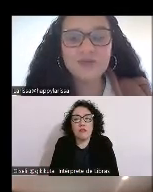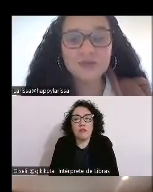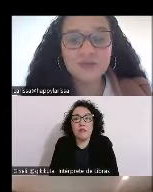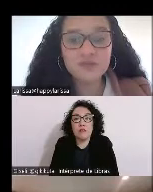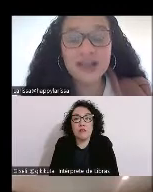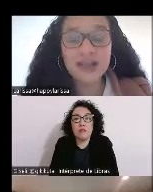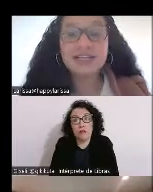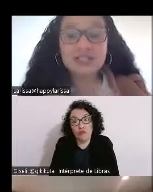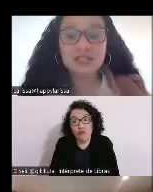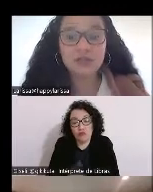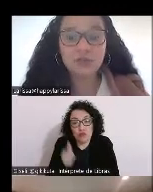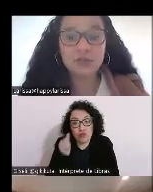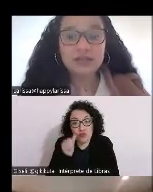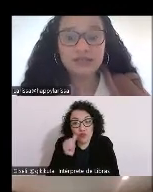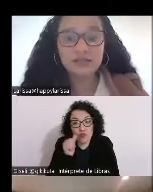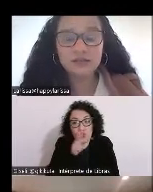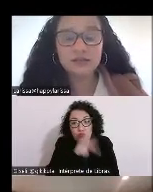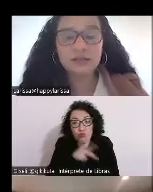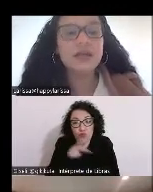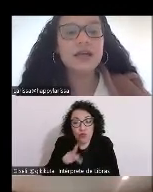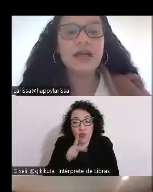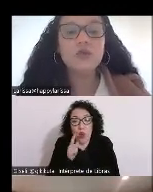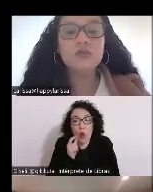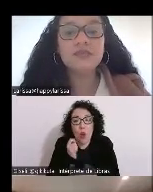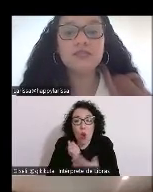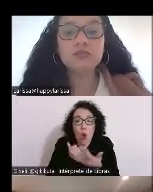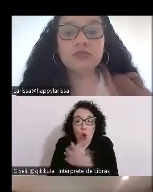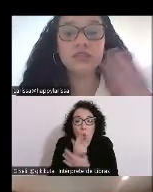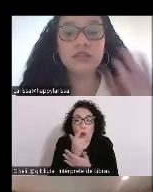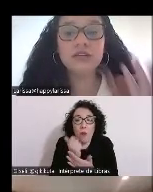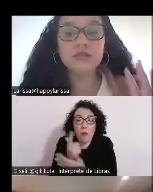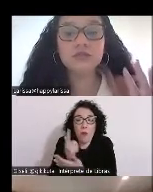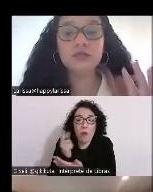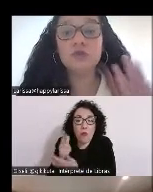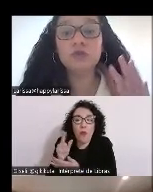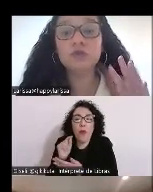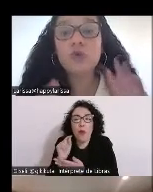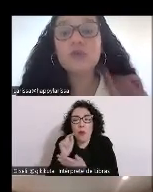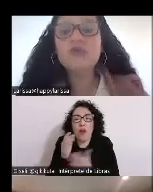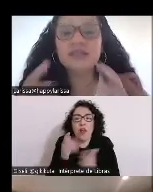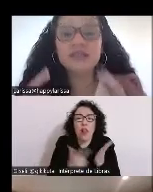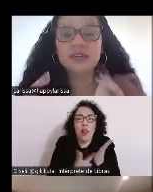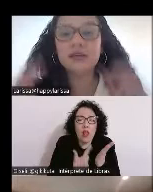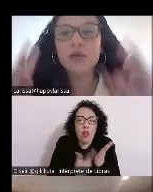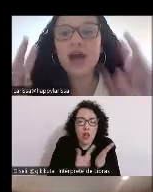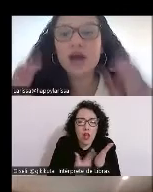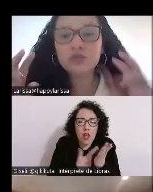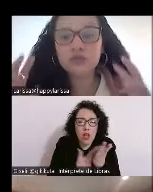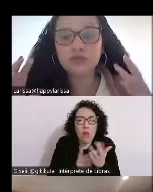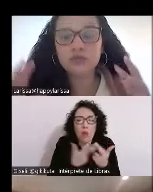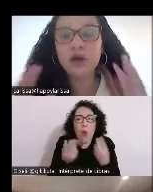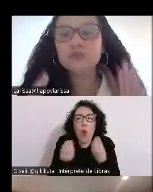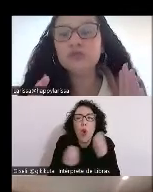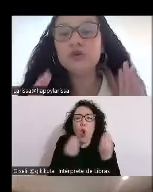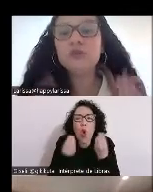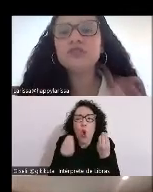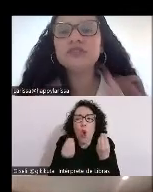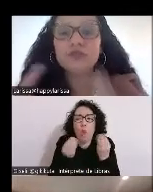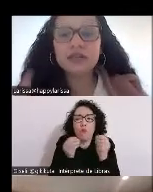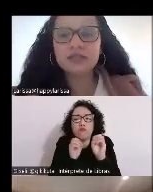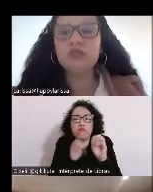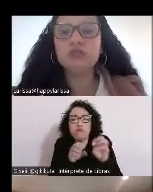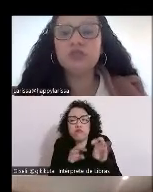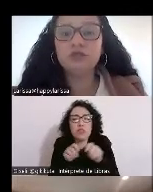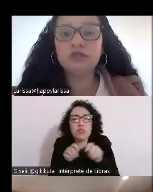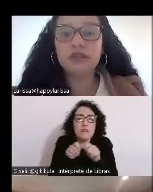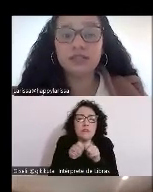a professora adquiriu para si alguns exemplos de livros que mostram como fazer, que é o how-to. O how-to é como você